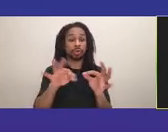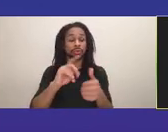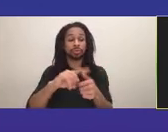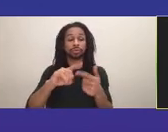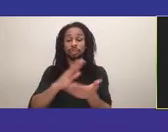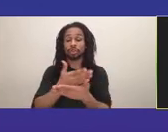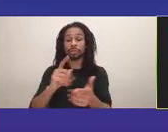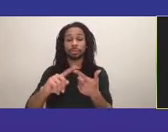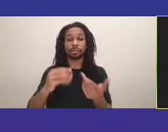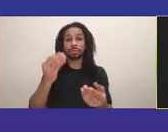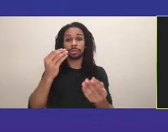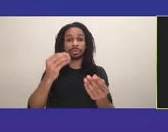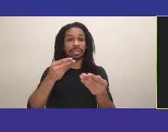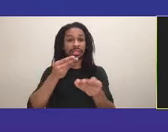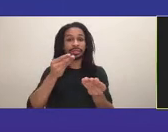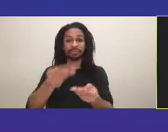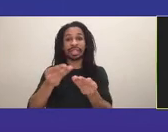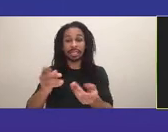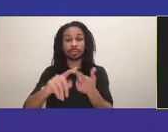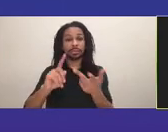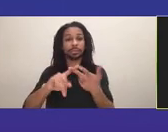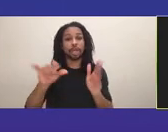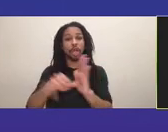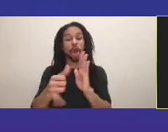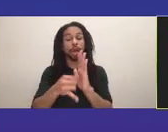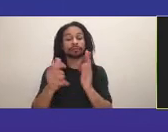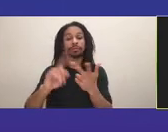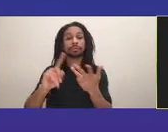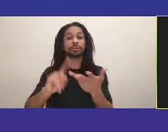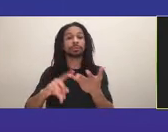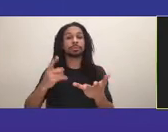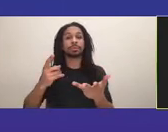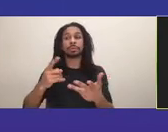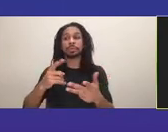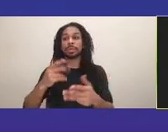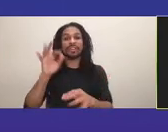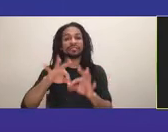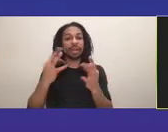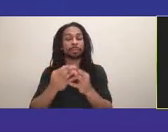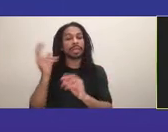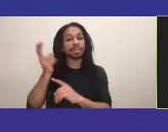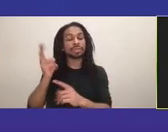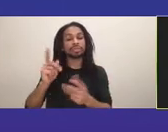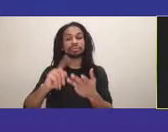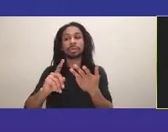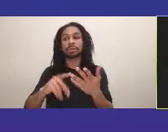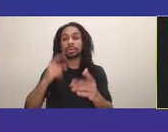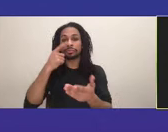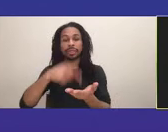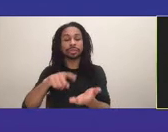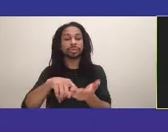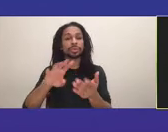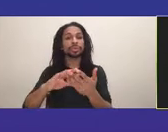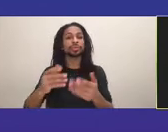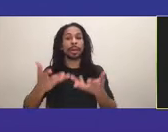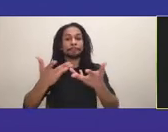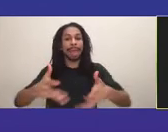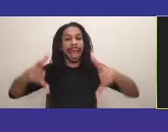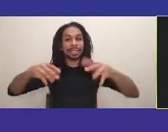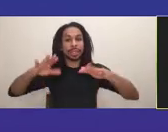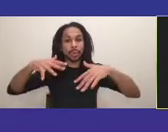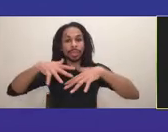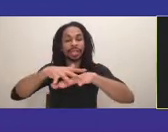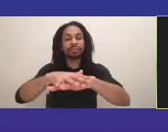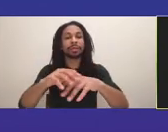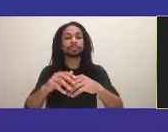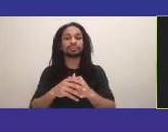carves, does family tree and history research, basket making, and herbal medicines. Her contact info can